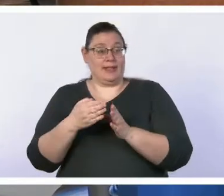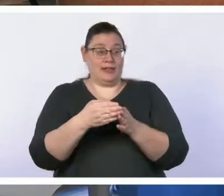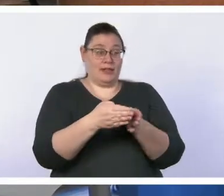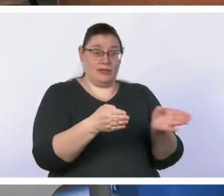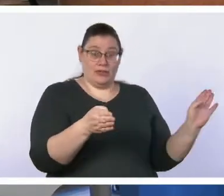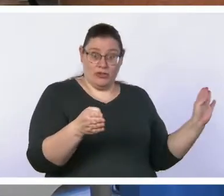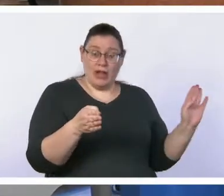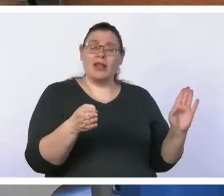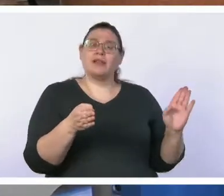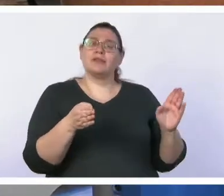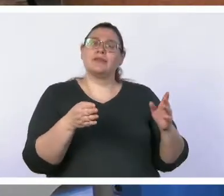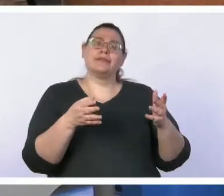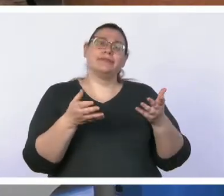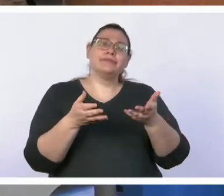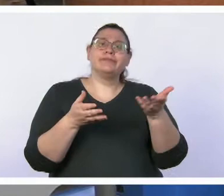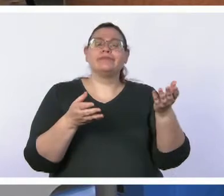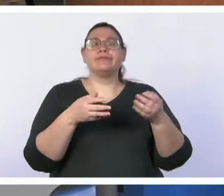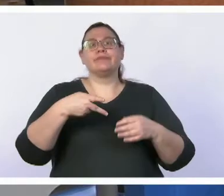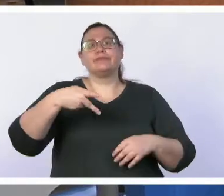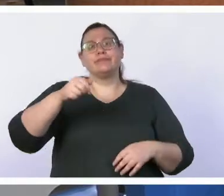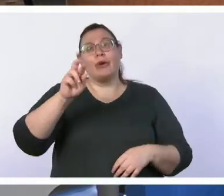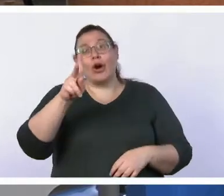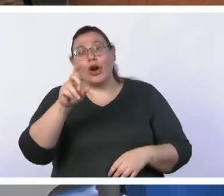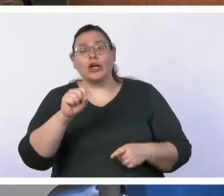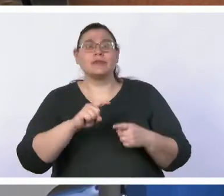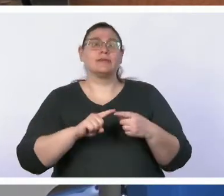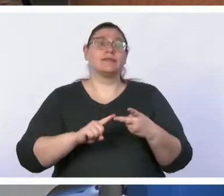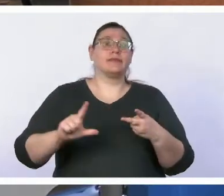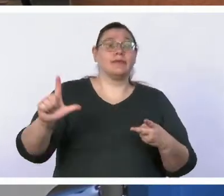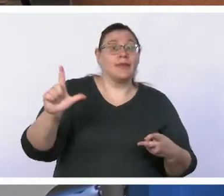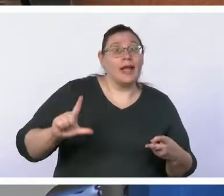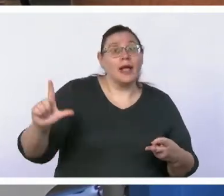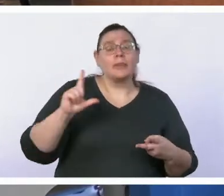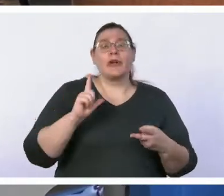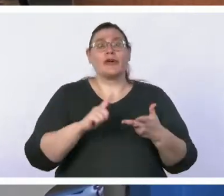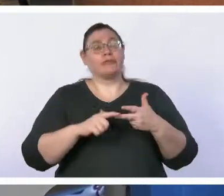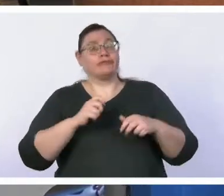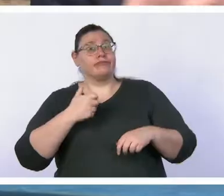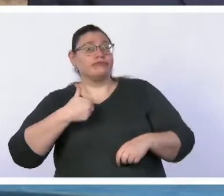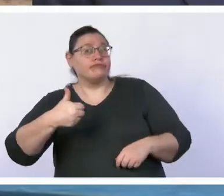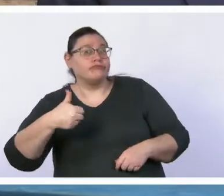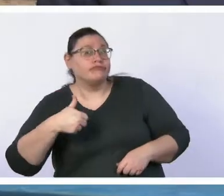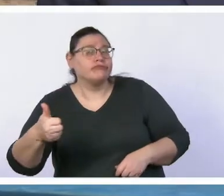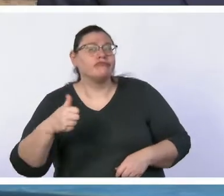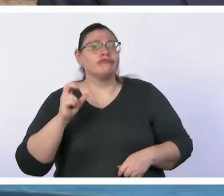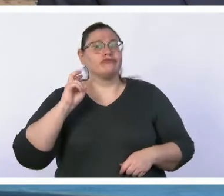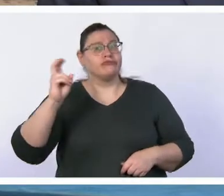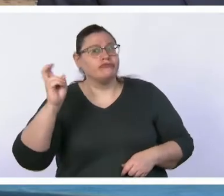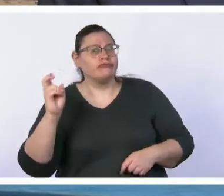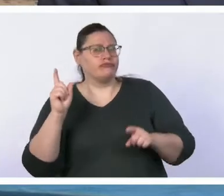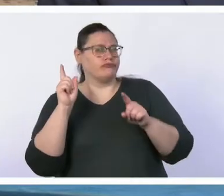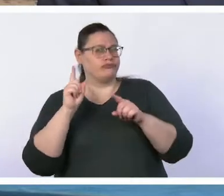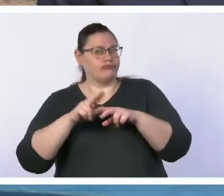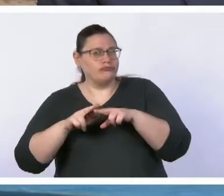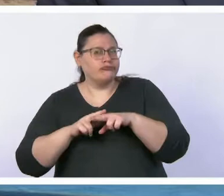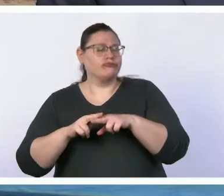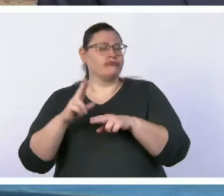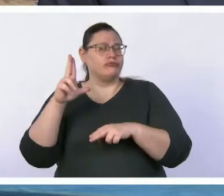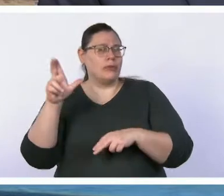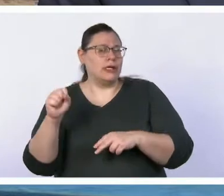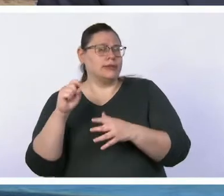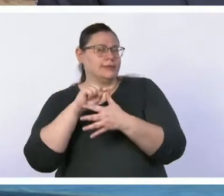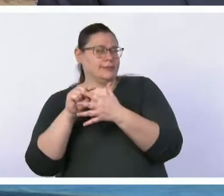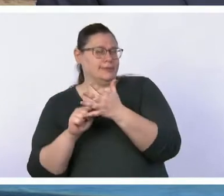else goes to parks, libraries, transportation, all of the other things that